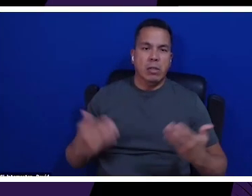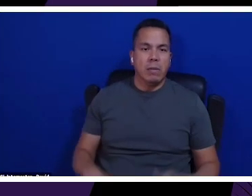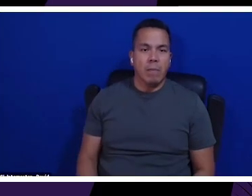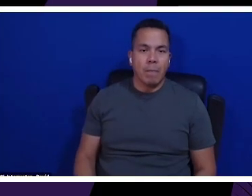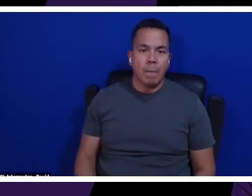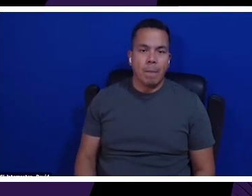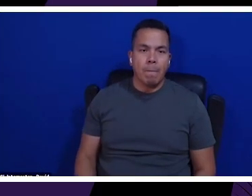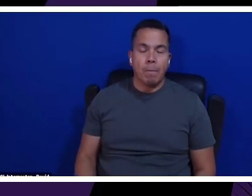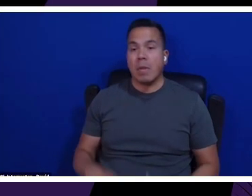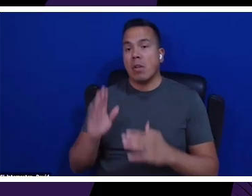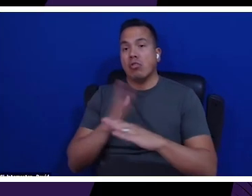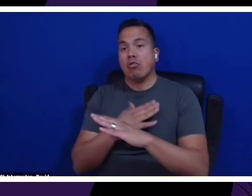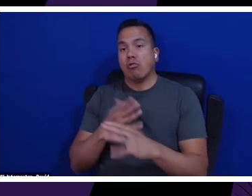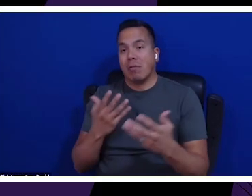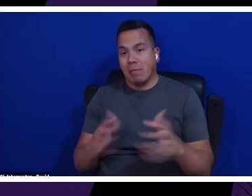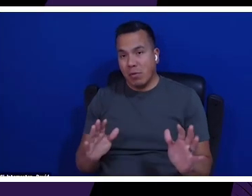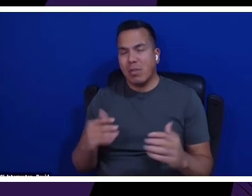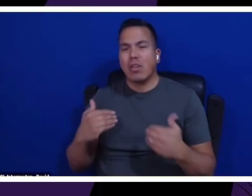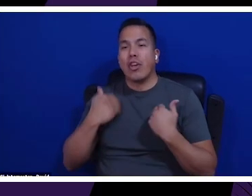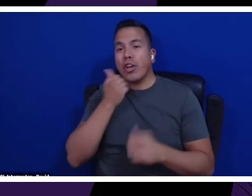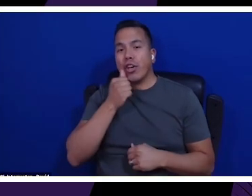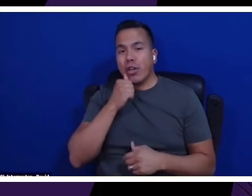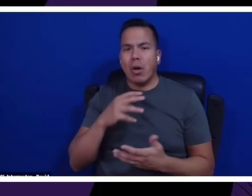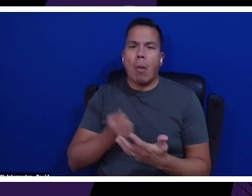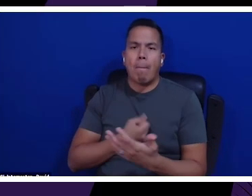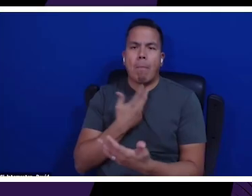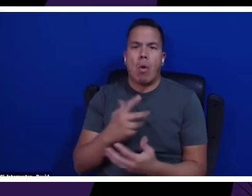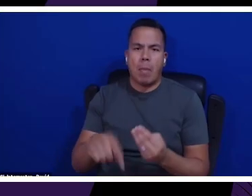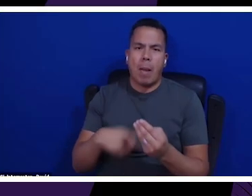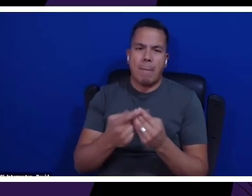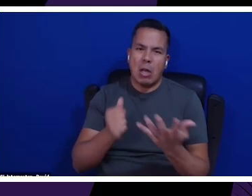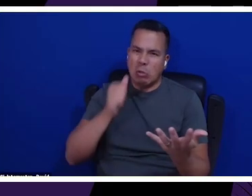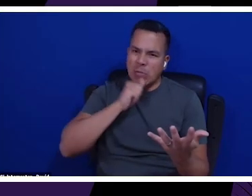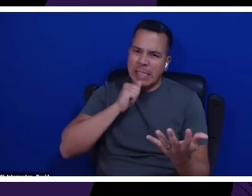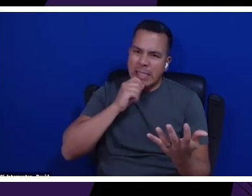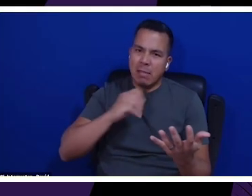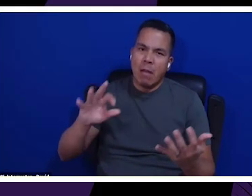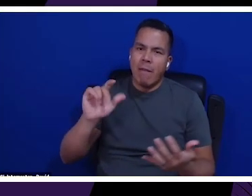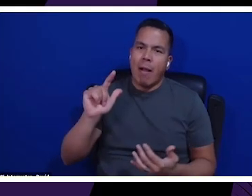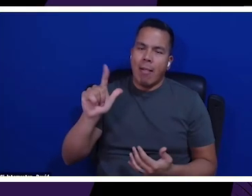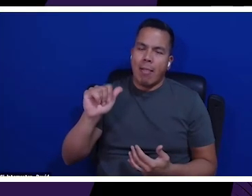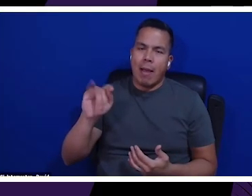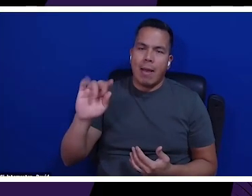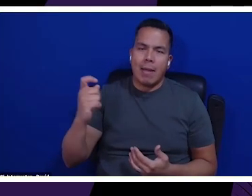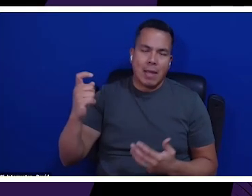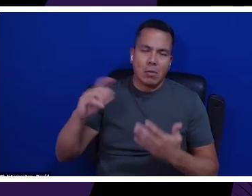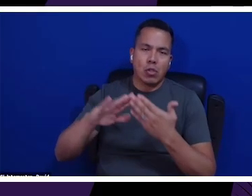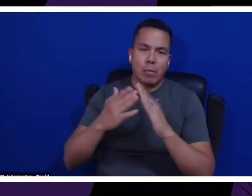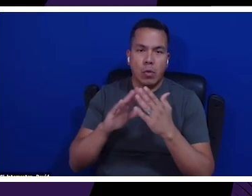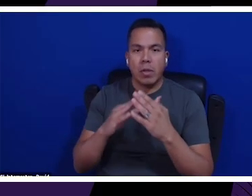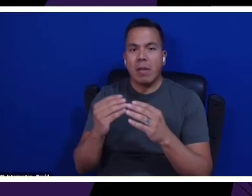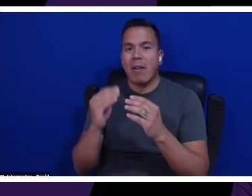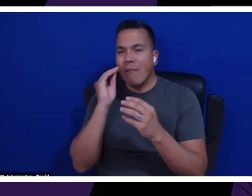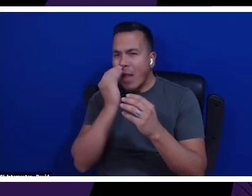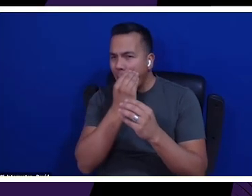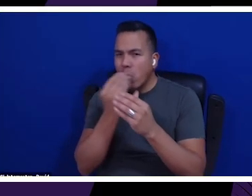As the song ends, a young girl performs a poem about the resilience of the Latinx community, growing flowers through concrete and bearing ripe